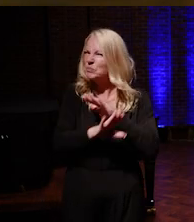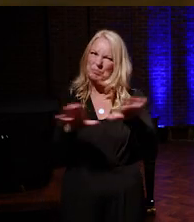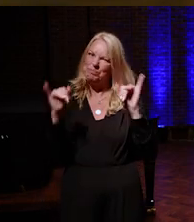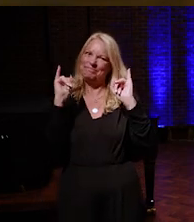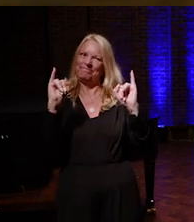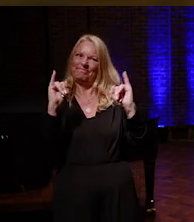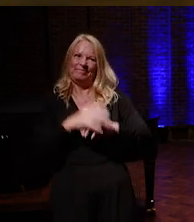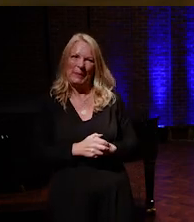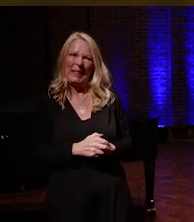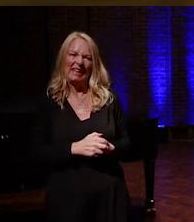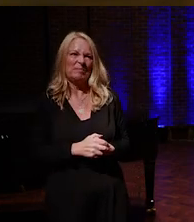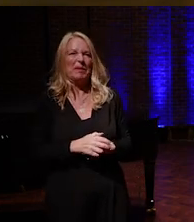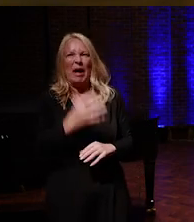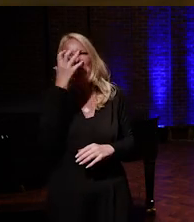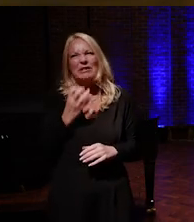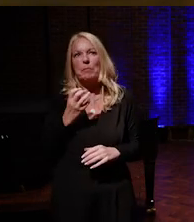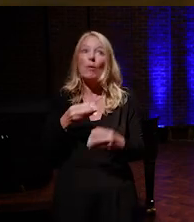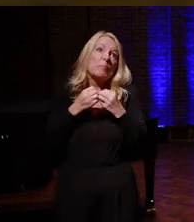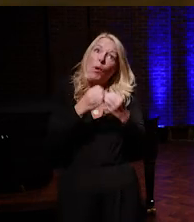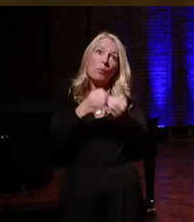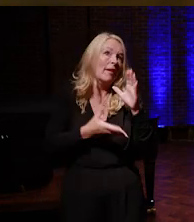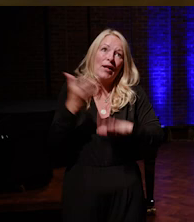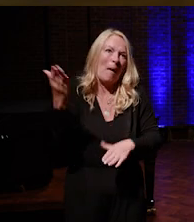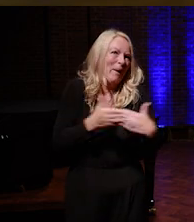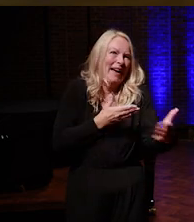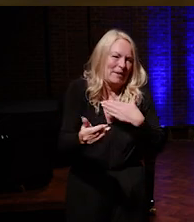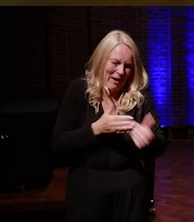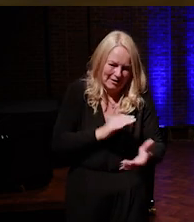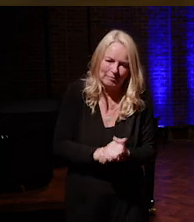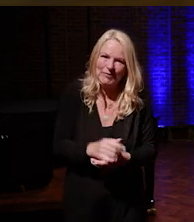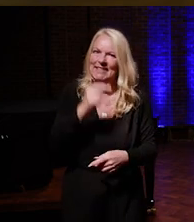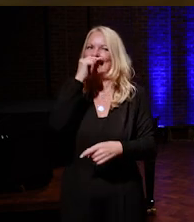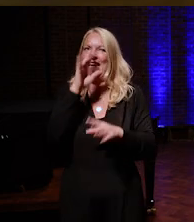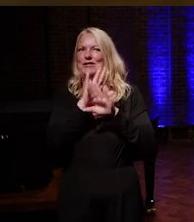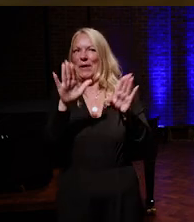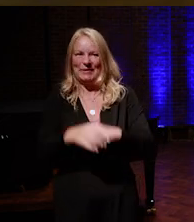Then it's slightly miserable, but still worth it. It's nothing to sneeze at.